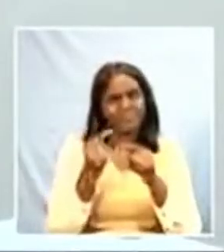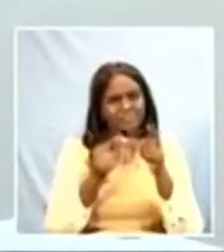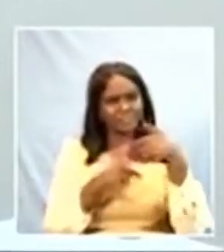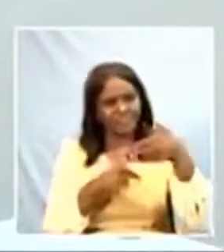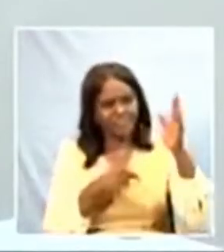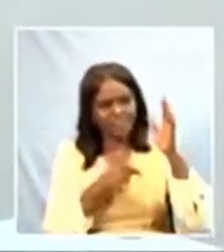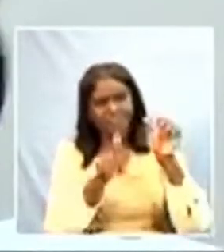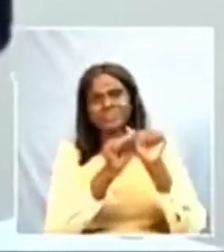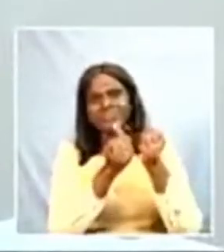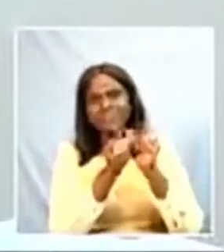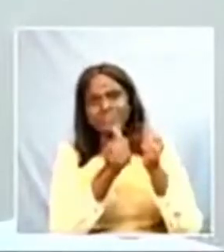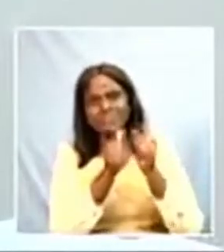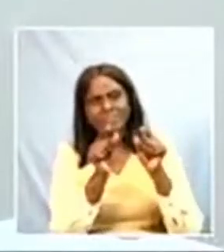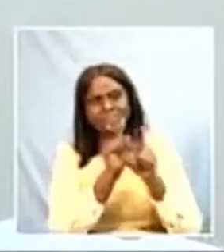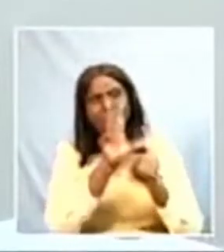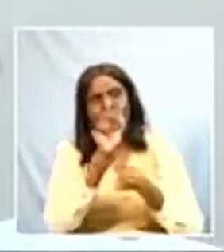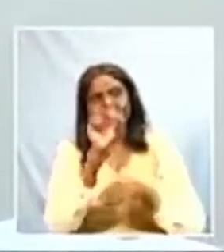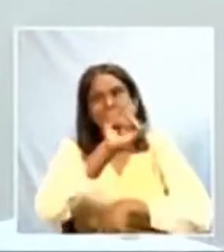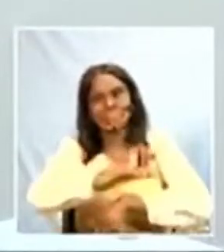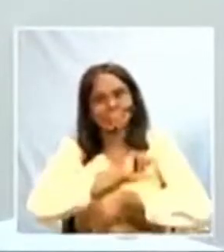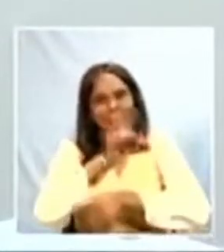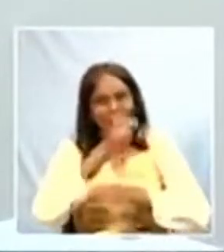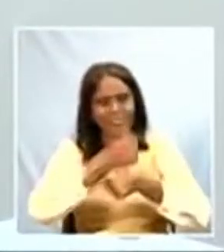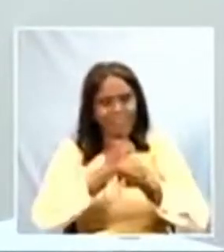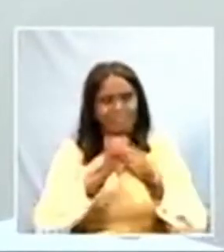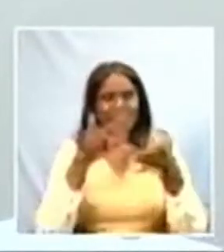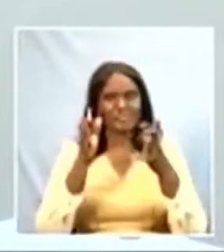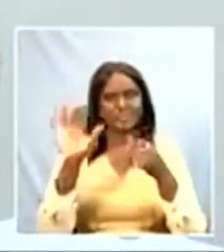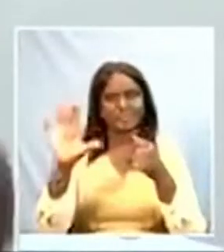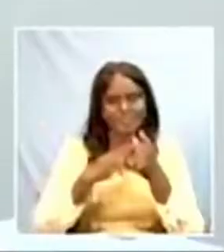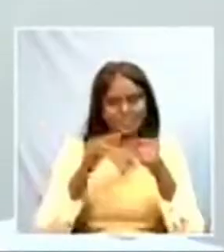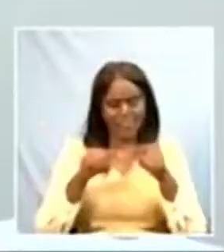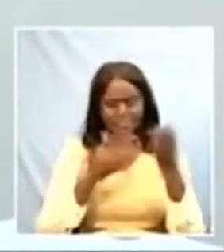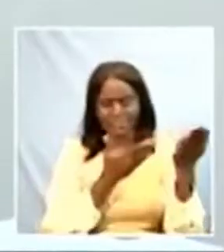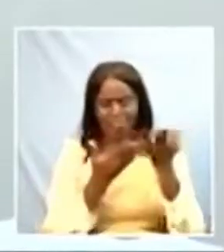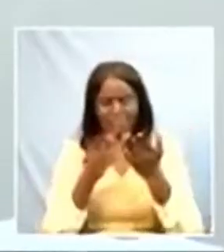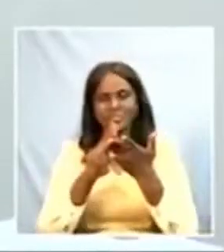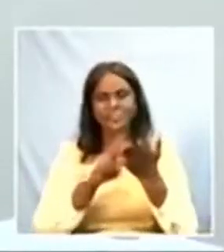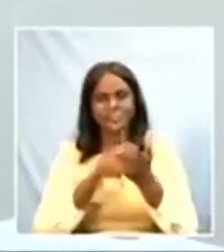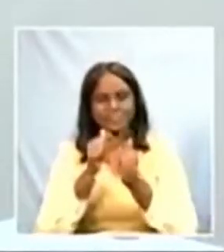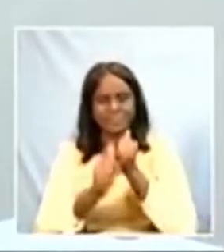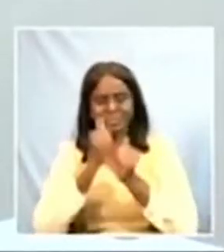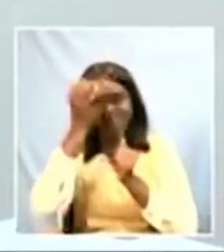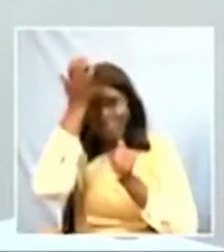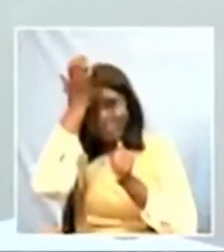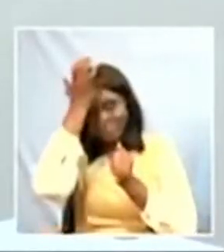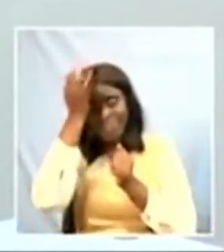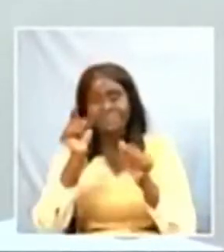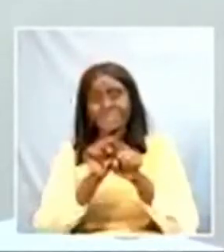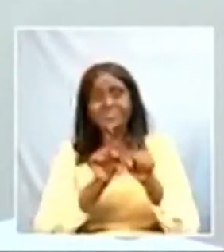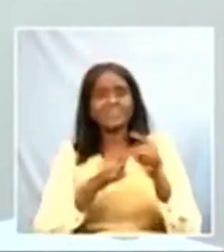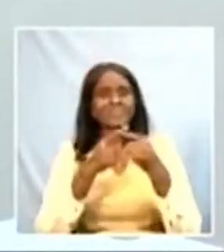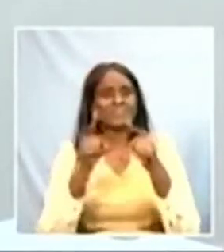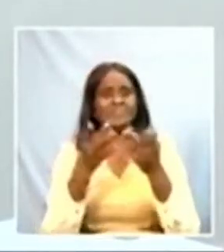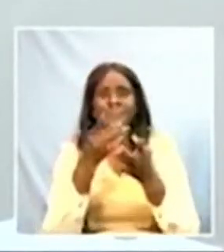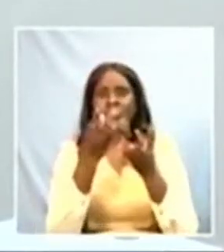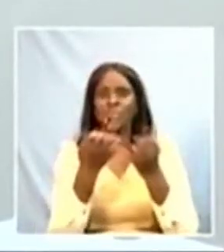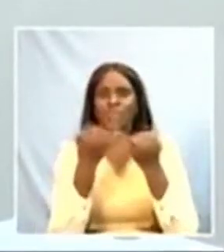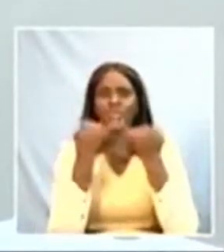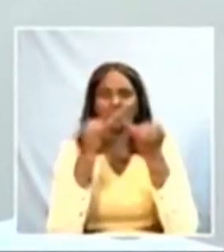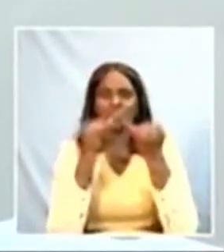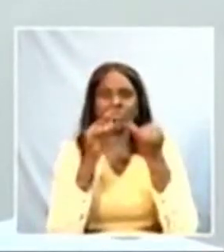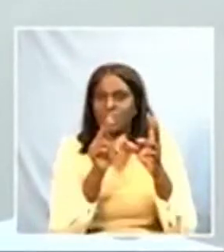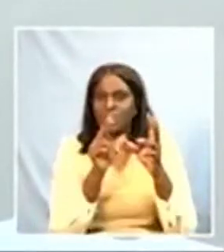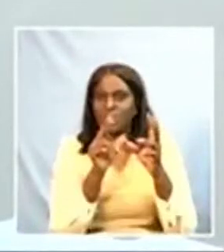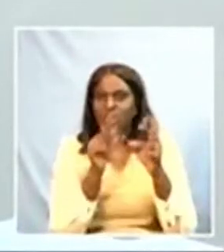go to Charimbana, 30 days, you make allowances, you come here, you bring a report which the dates are like that. Then you want to tell us,